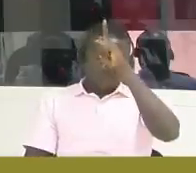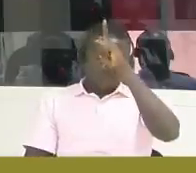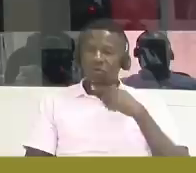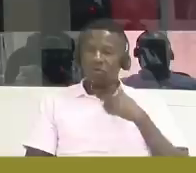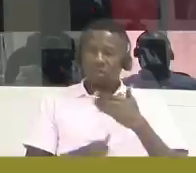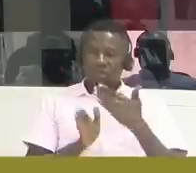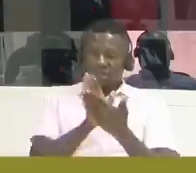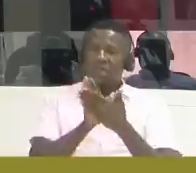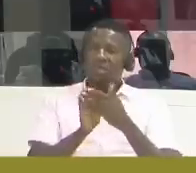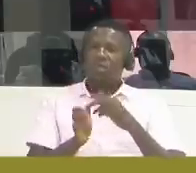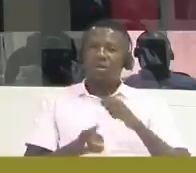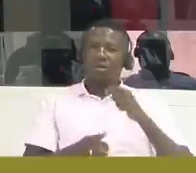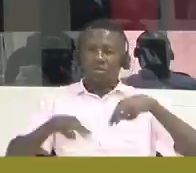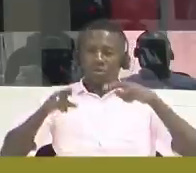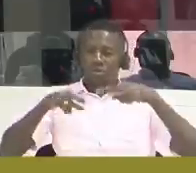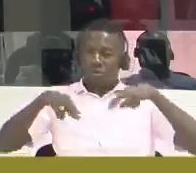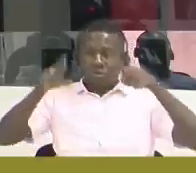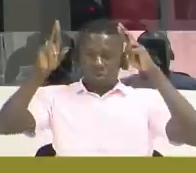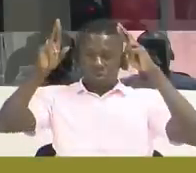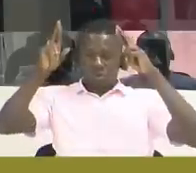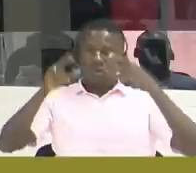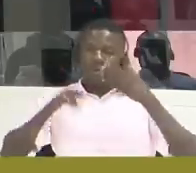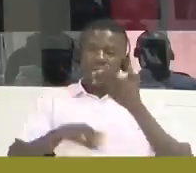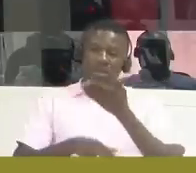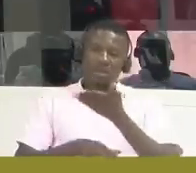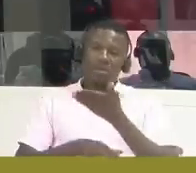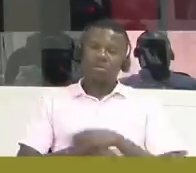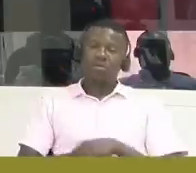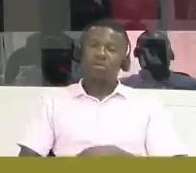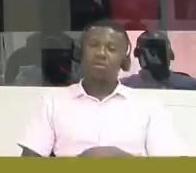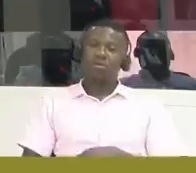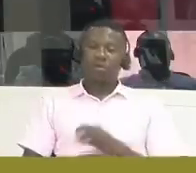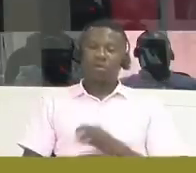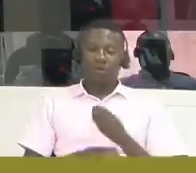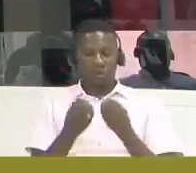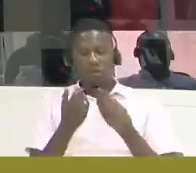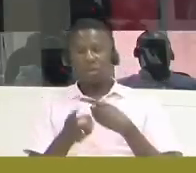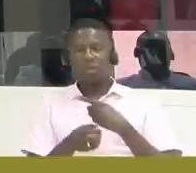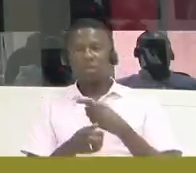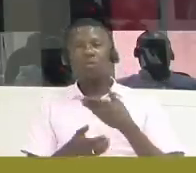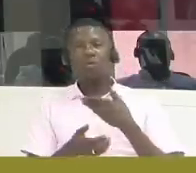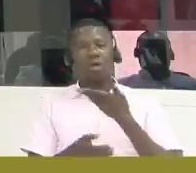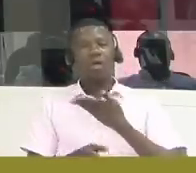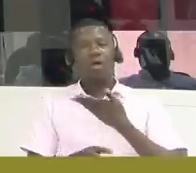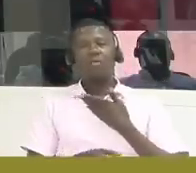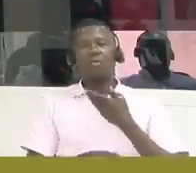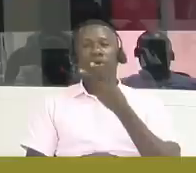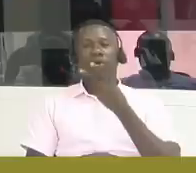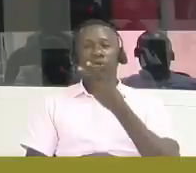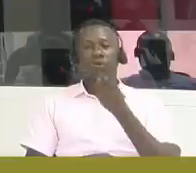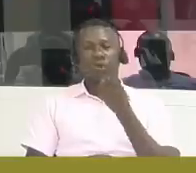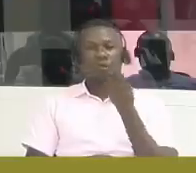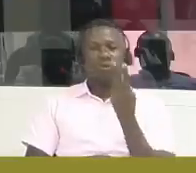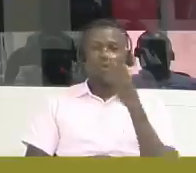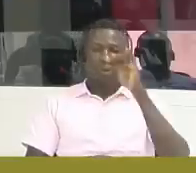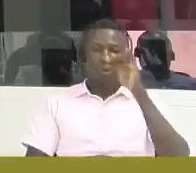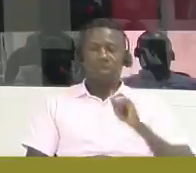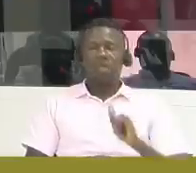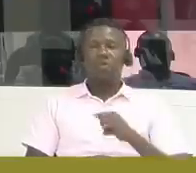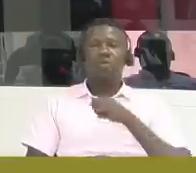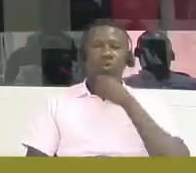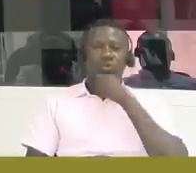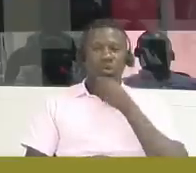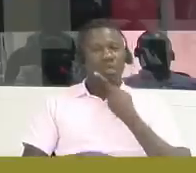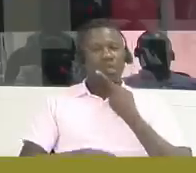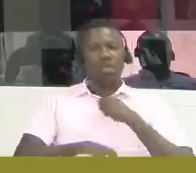You've told us that you were 22 years old at that time. Mm. How about your husband? How old was he? He